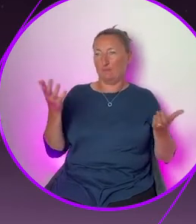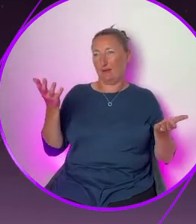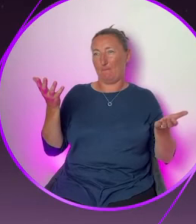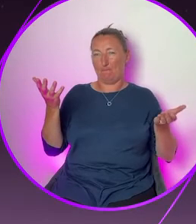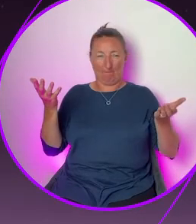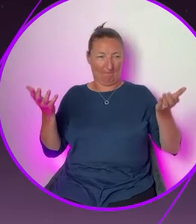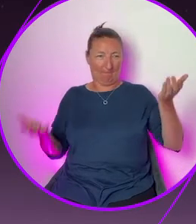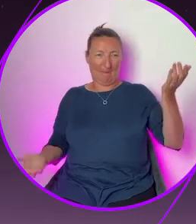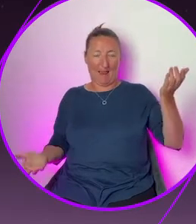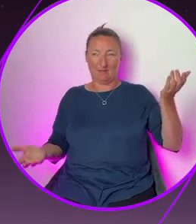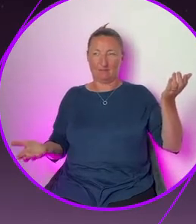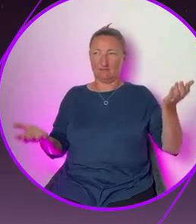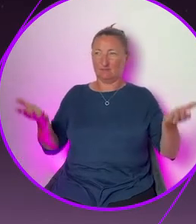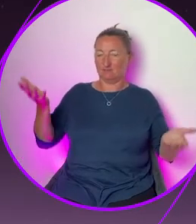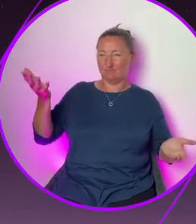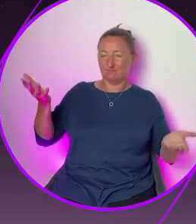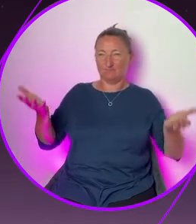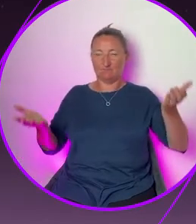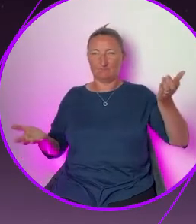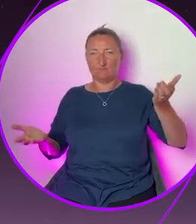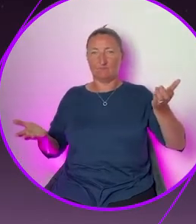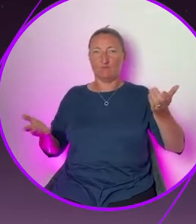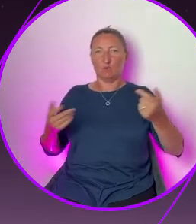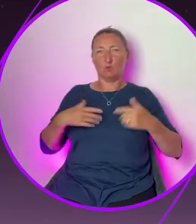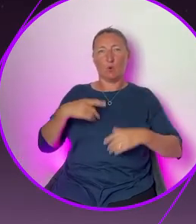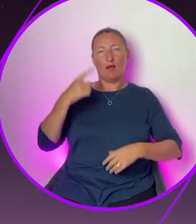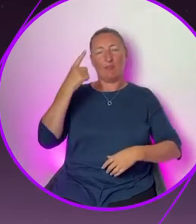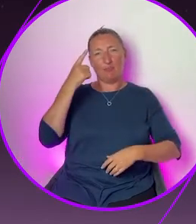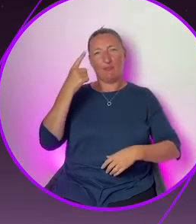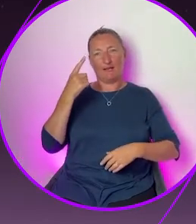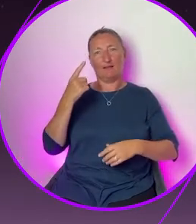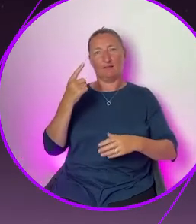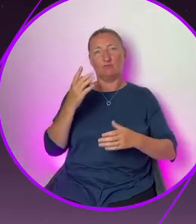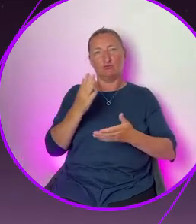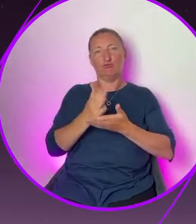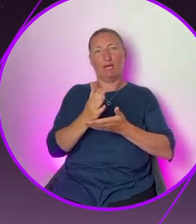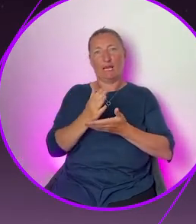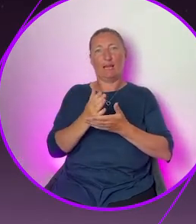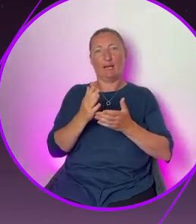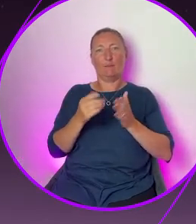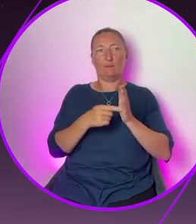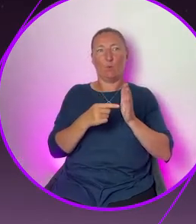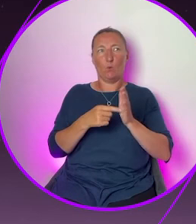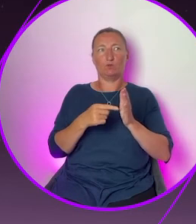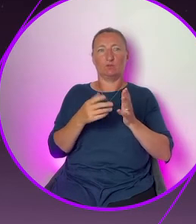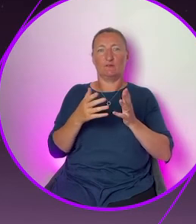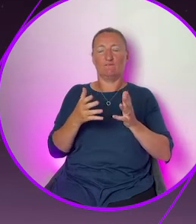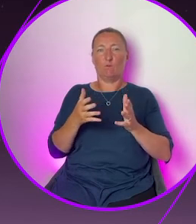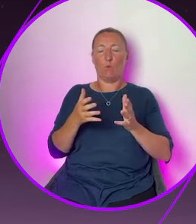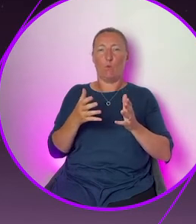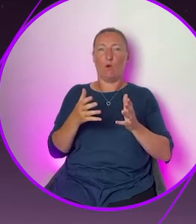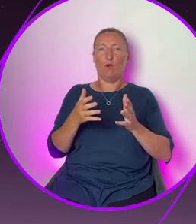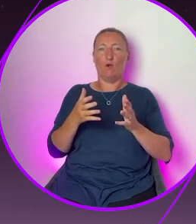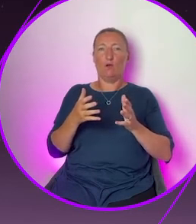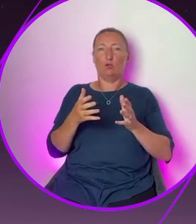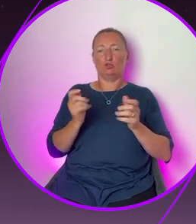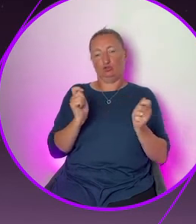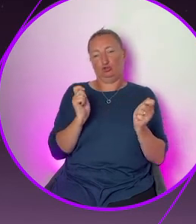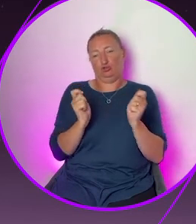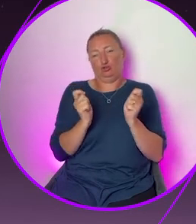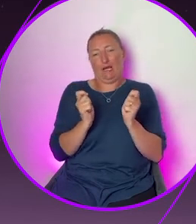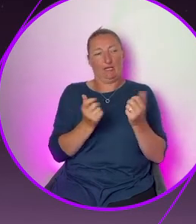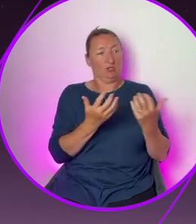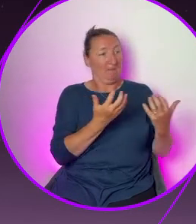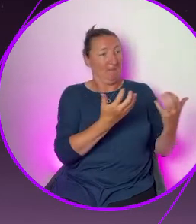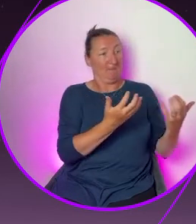imbalanced relationship. And I think finally, and you can probably speak more to this, is sort of a reconfiguring of what